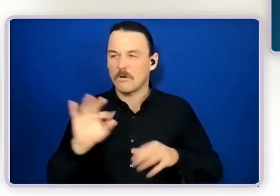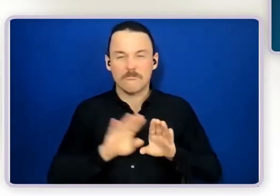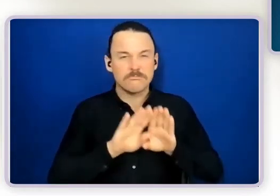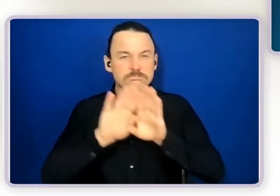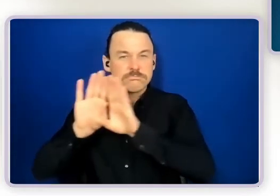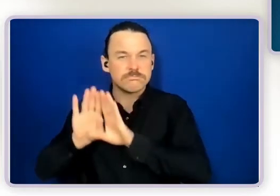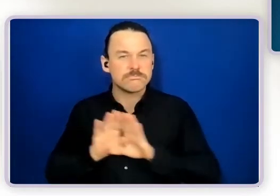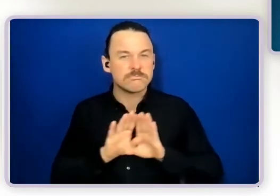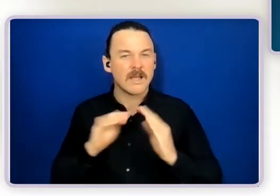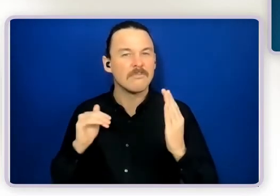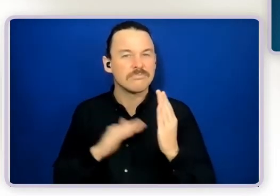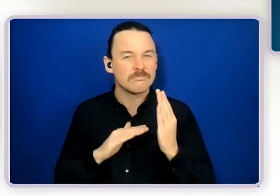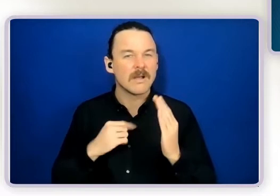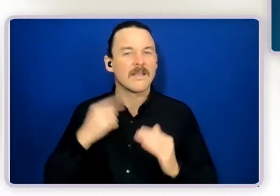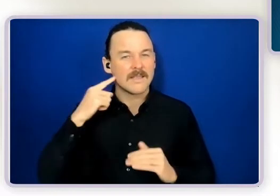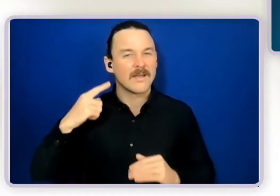and seclusion.